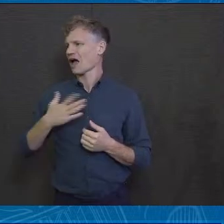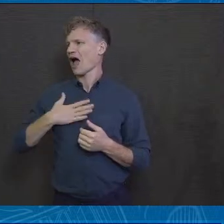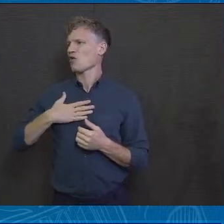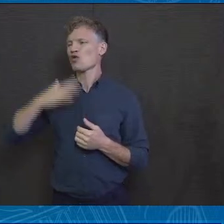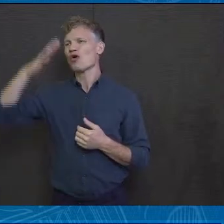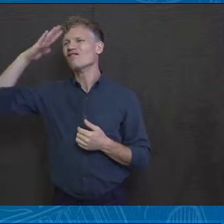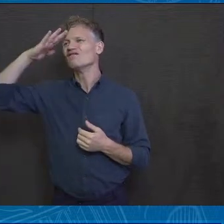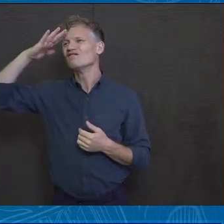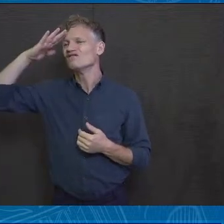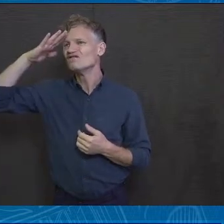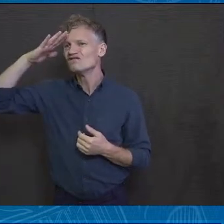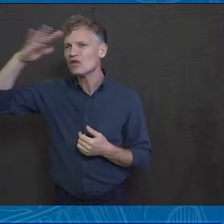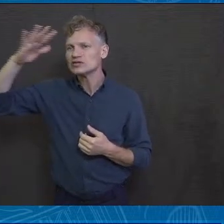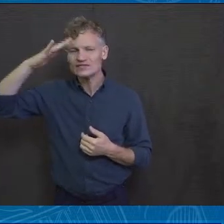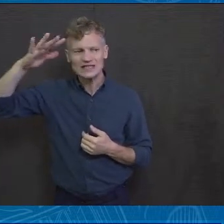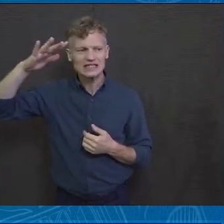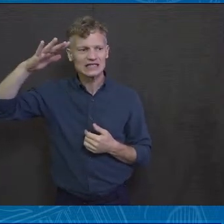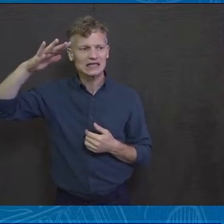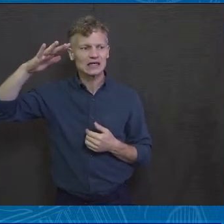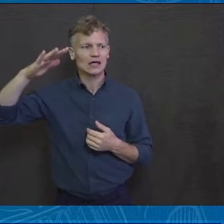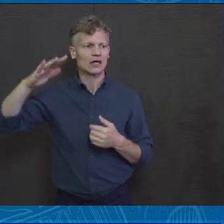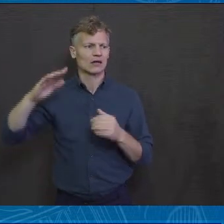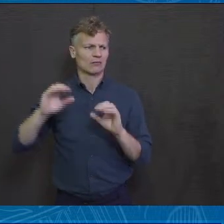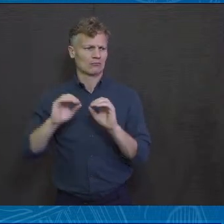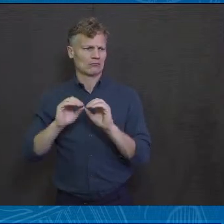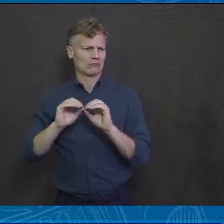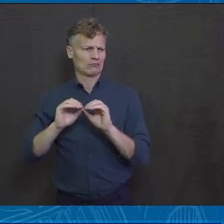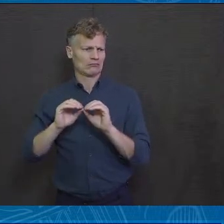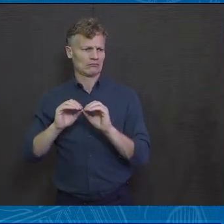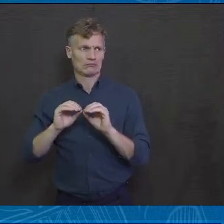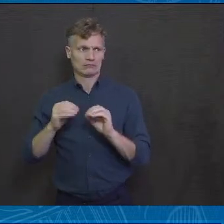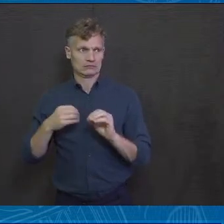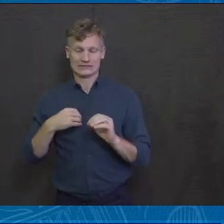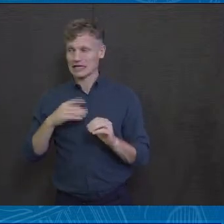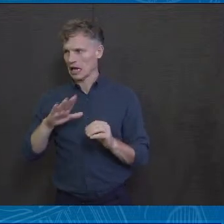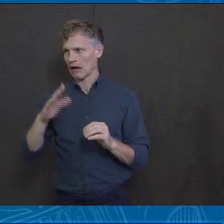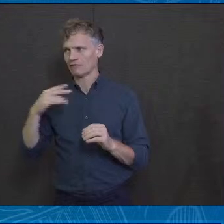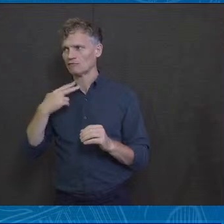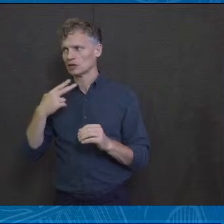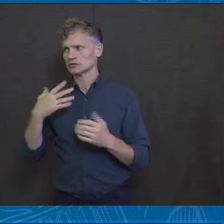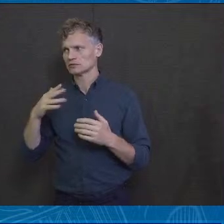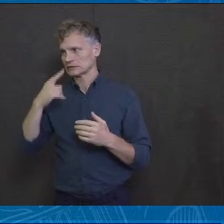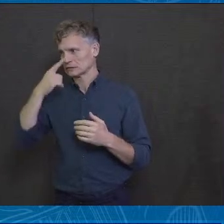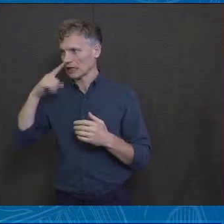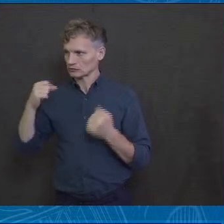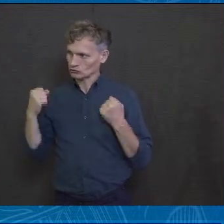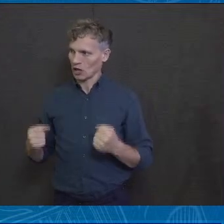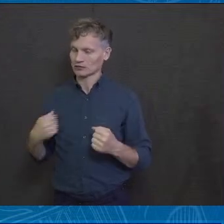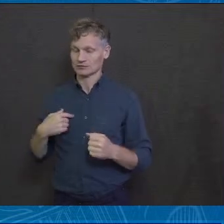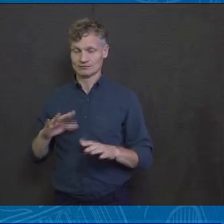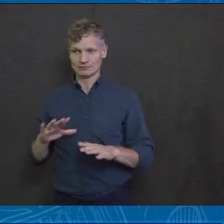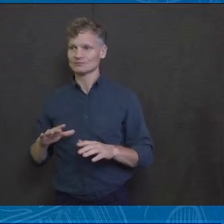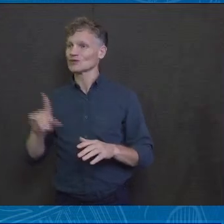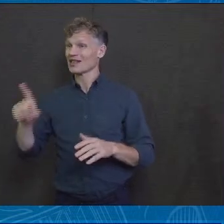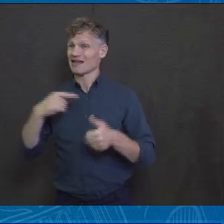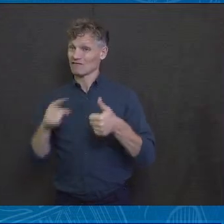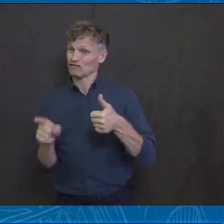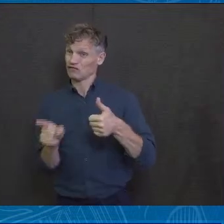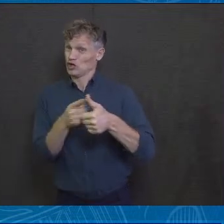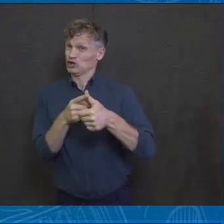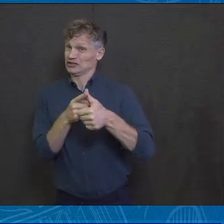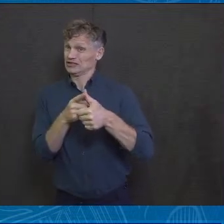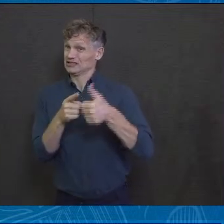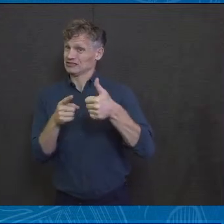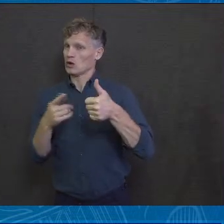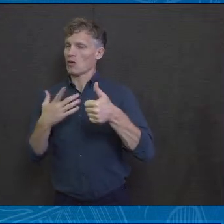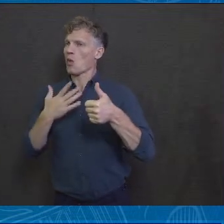King Ramadanai. This is the first priority that our country mentioned about the understanding the risk in terms